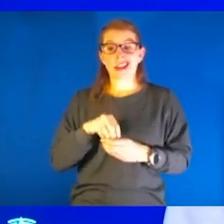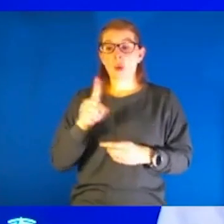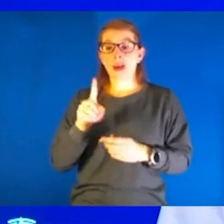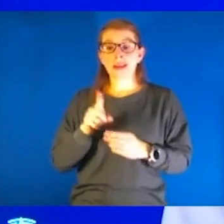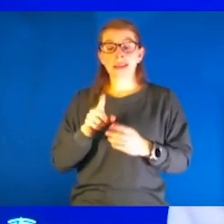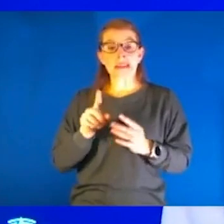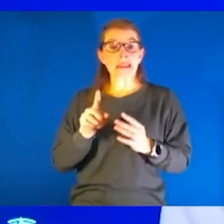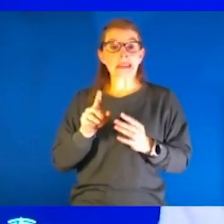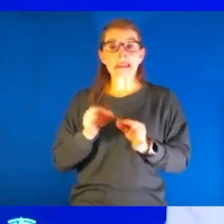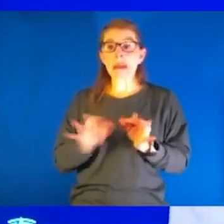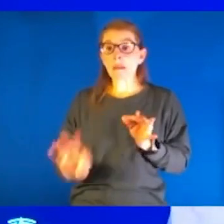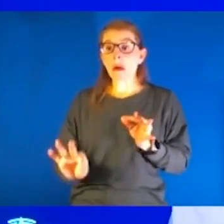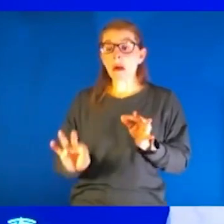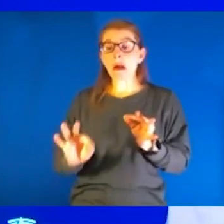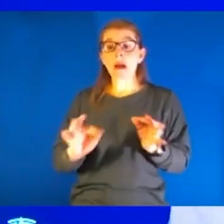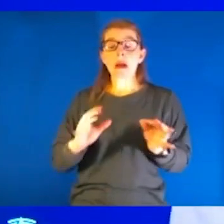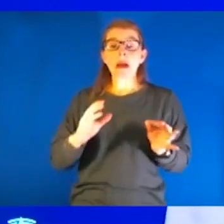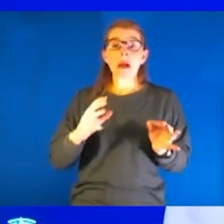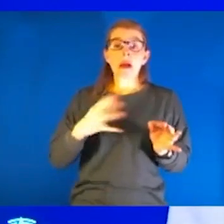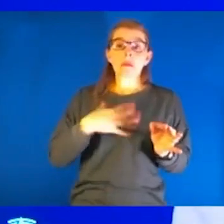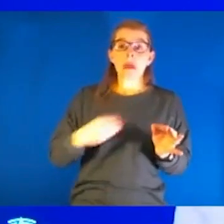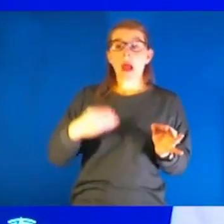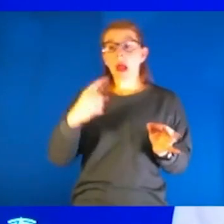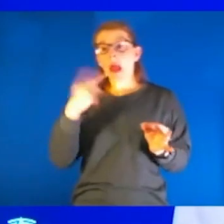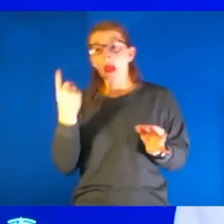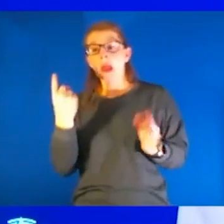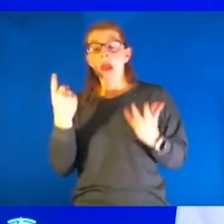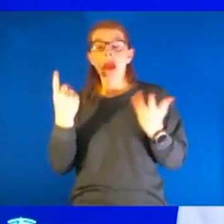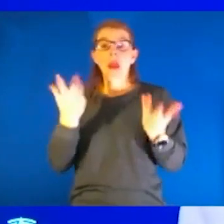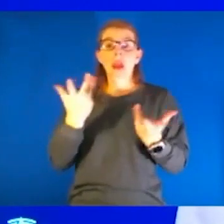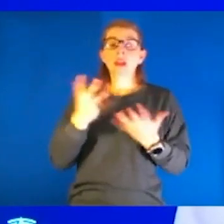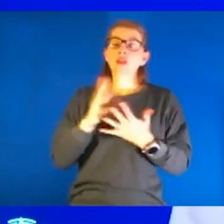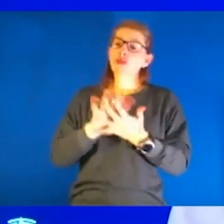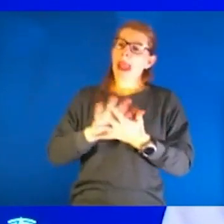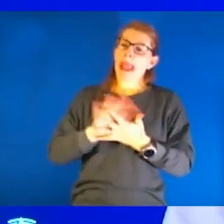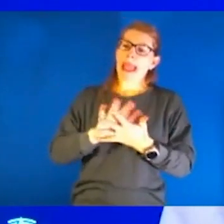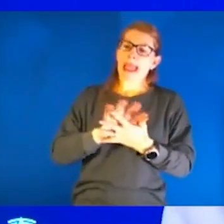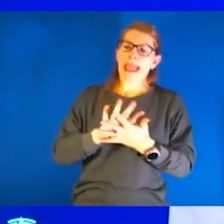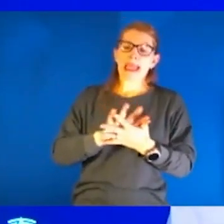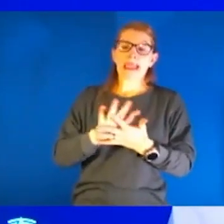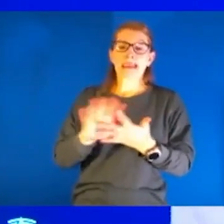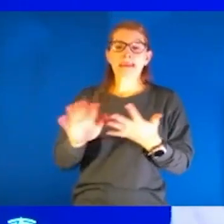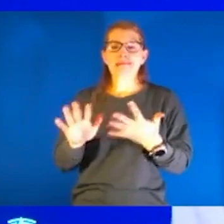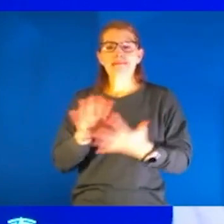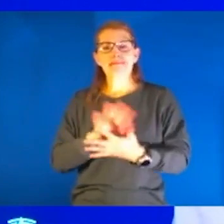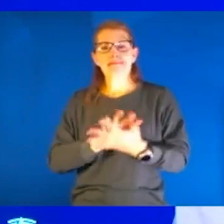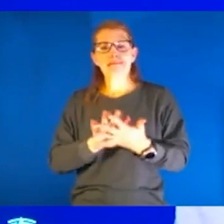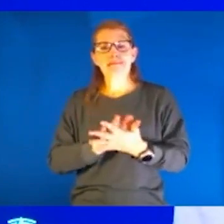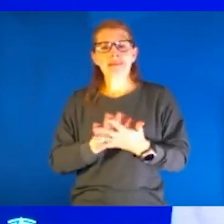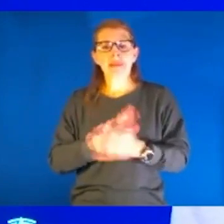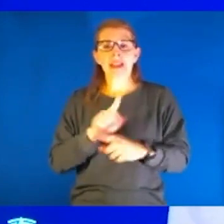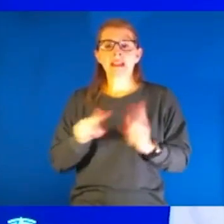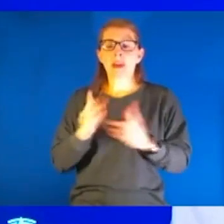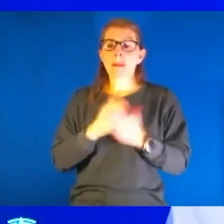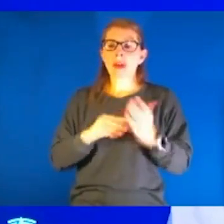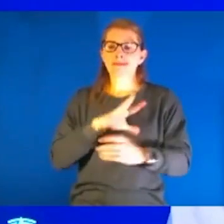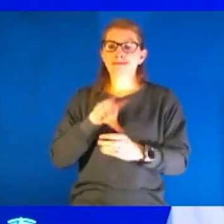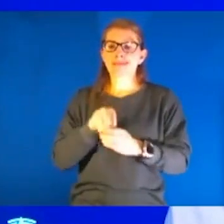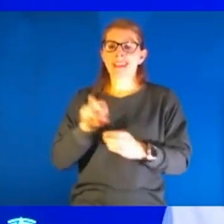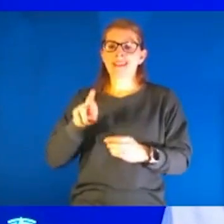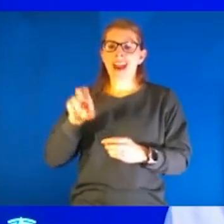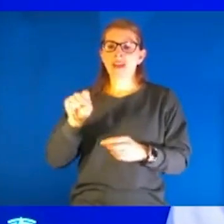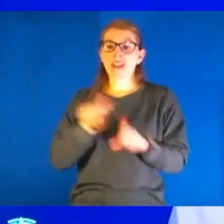thing, but it is shades of gray and just grades or graduations of different aspects of the virus and the